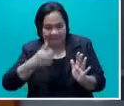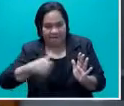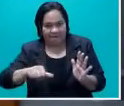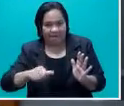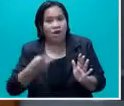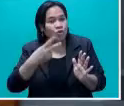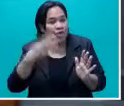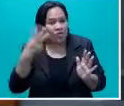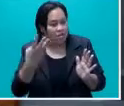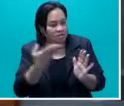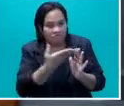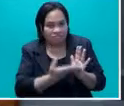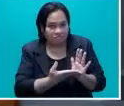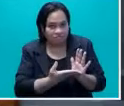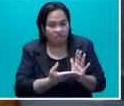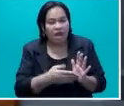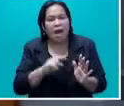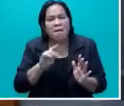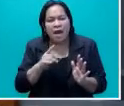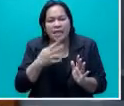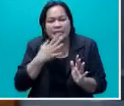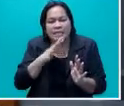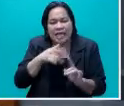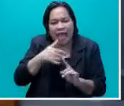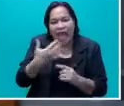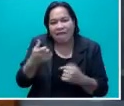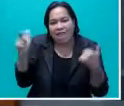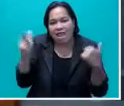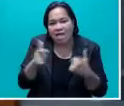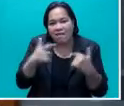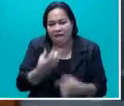2013 Constitution, but with subtle limitations and